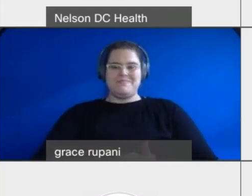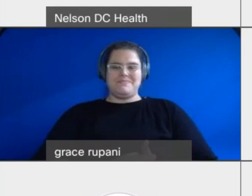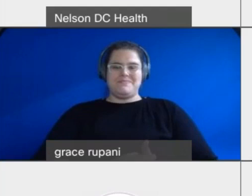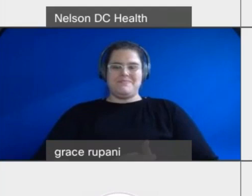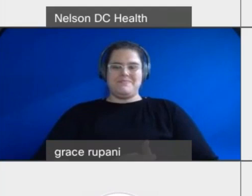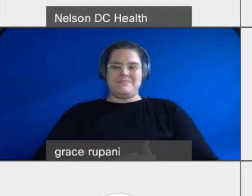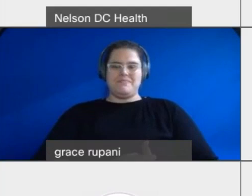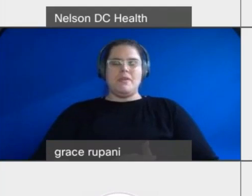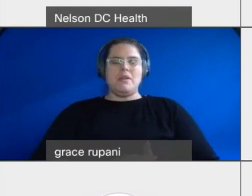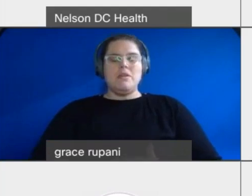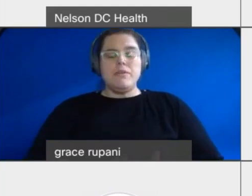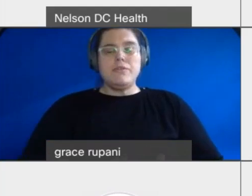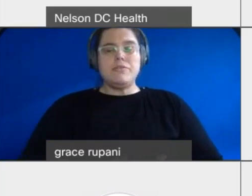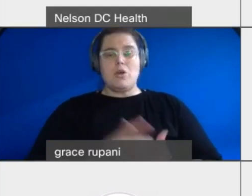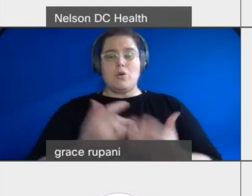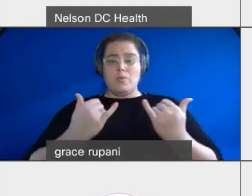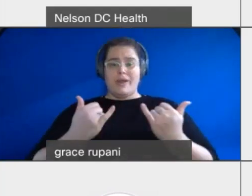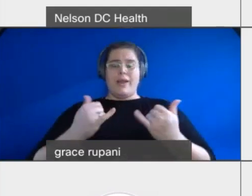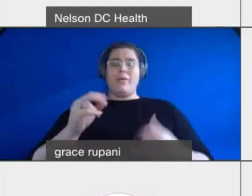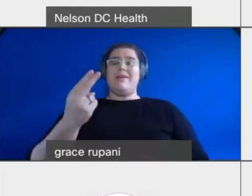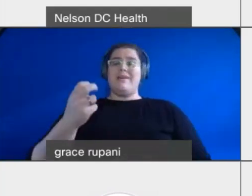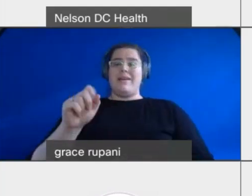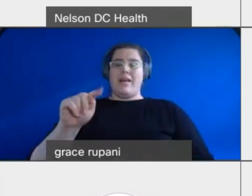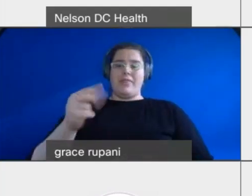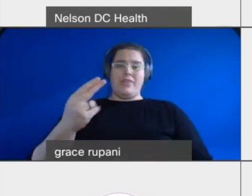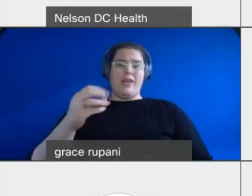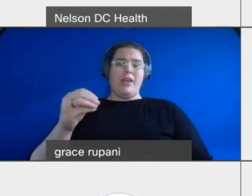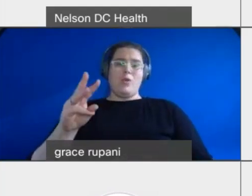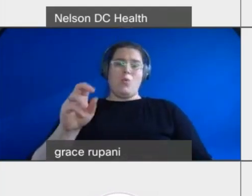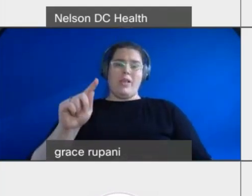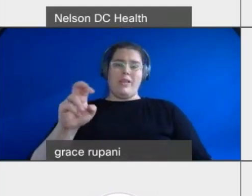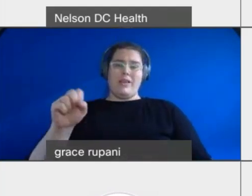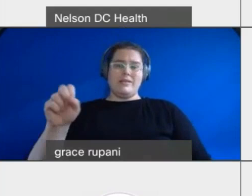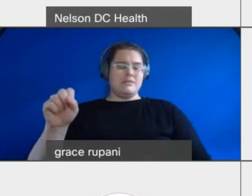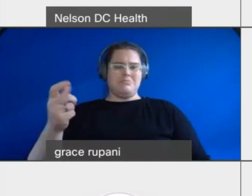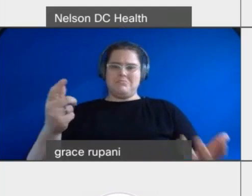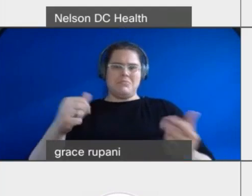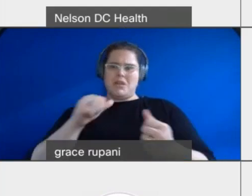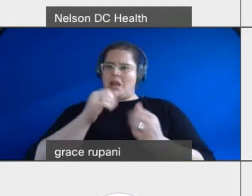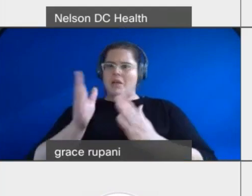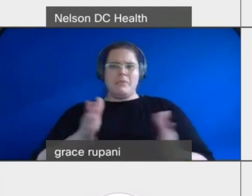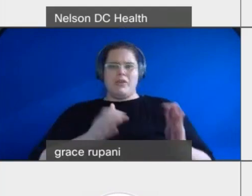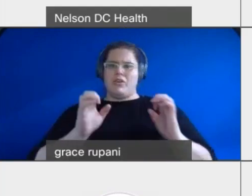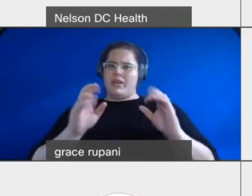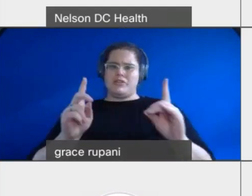So at this time, Health and Wellness is not preparing any type of educational video. I put in the